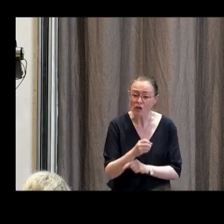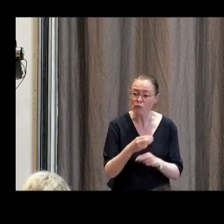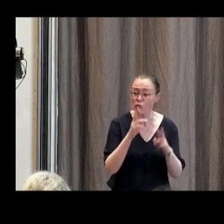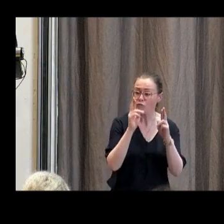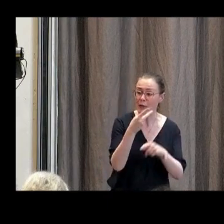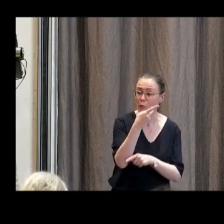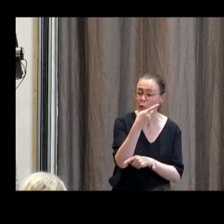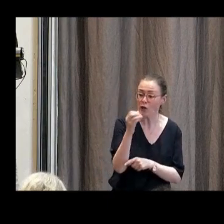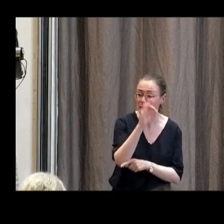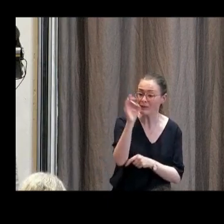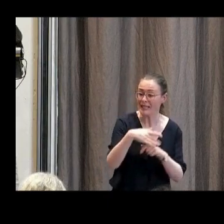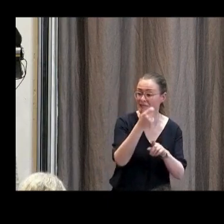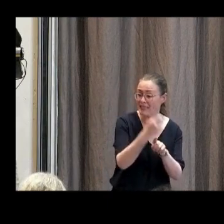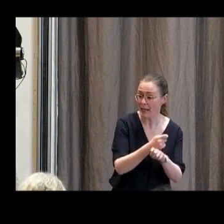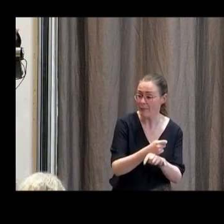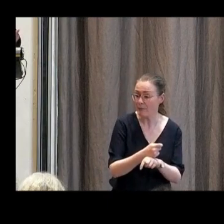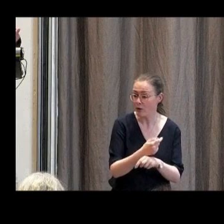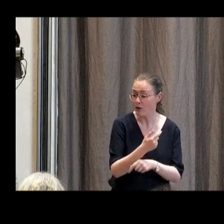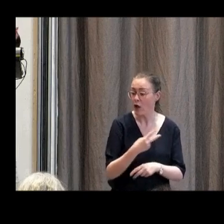time and two of them at